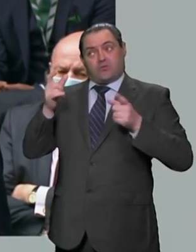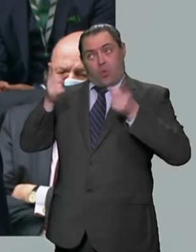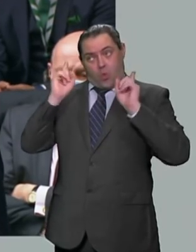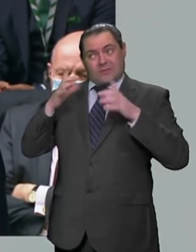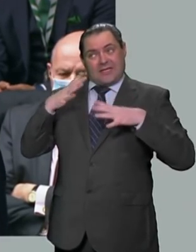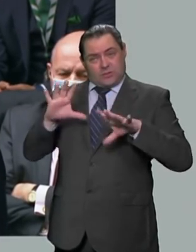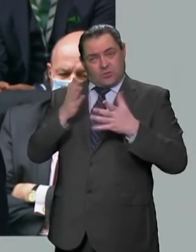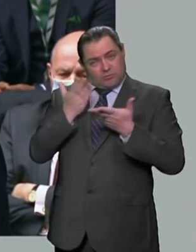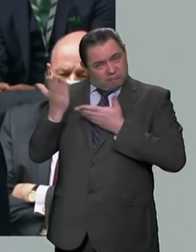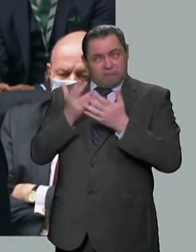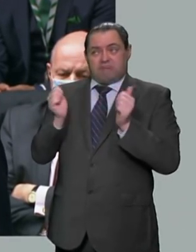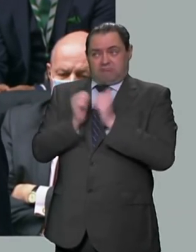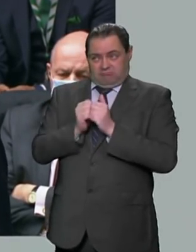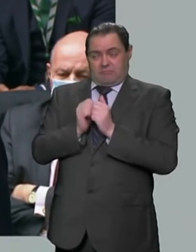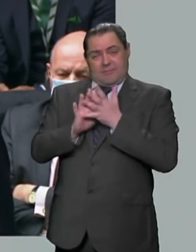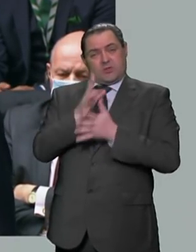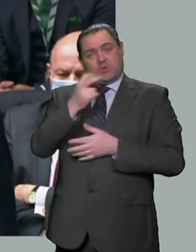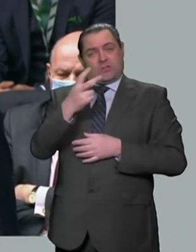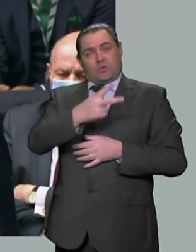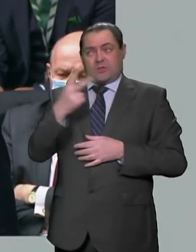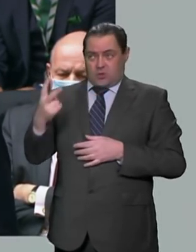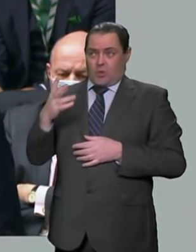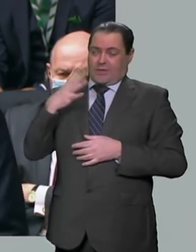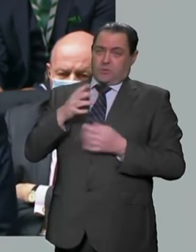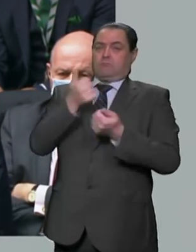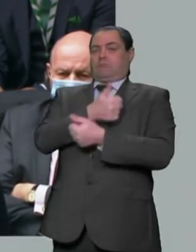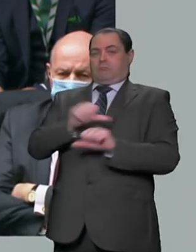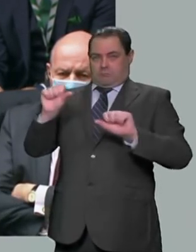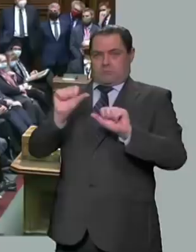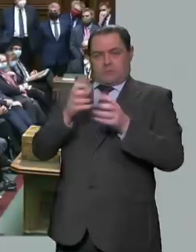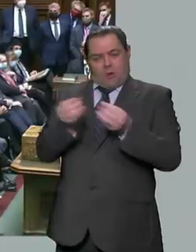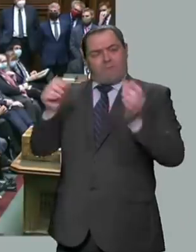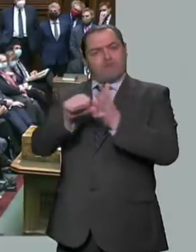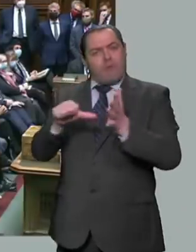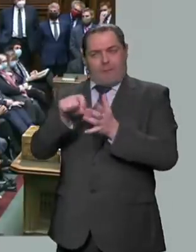neighbour in Downing Street, and making 2022 the year we finally solve this problem?